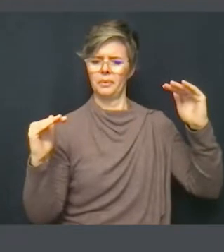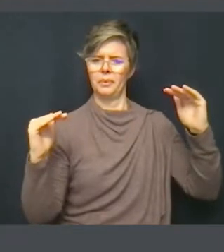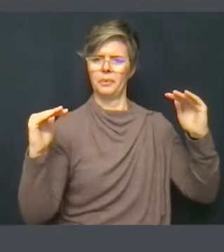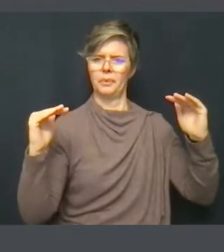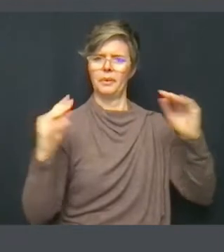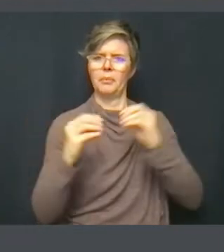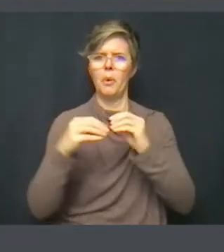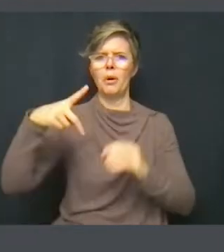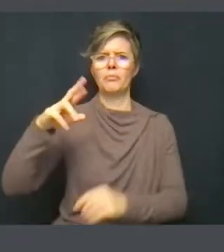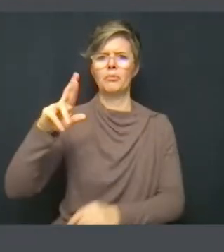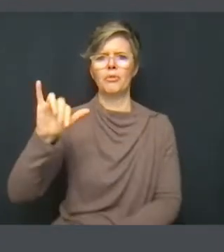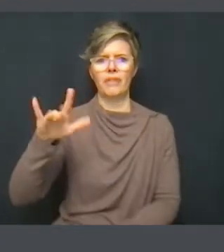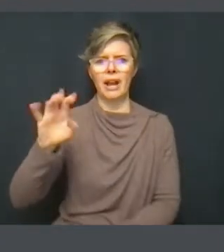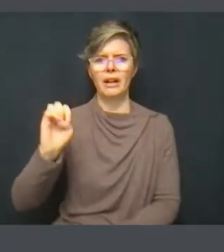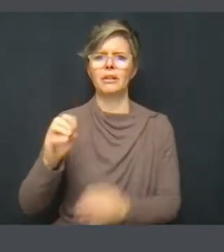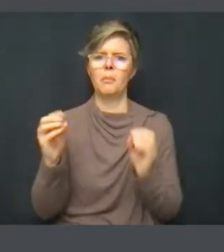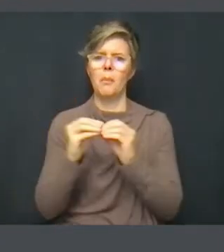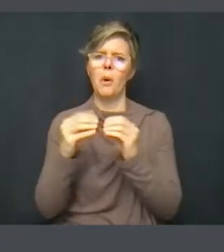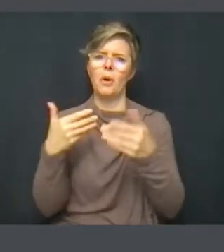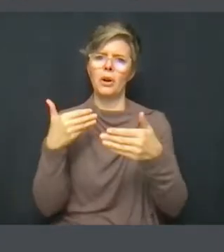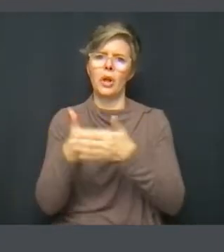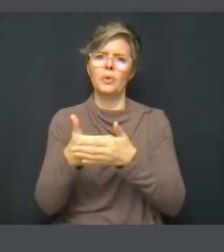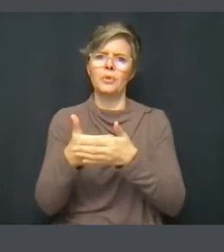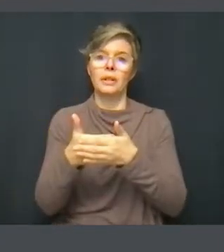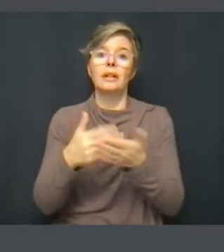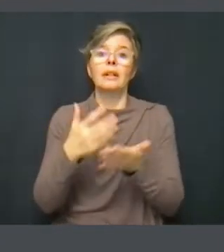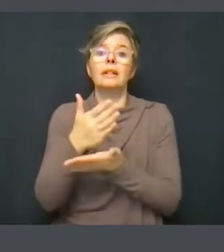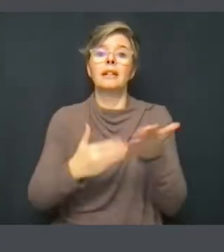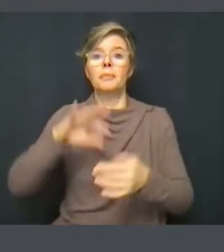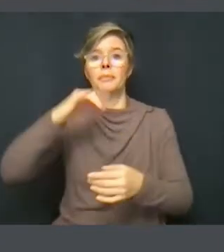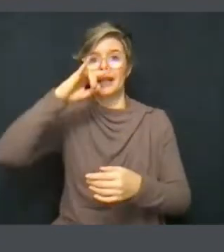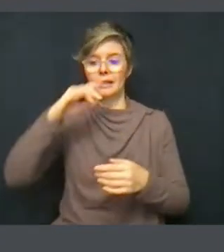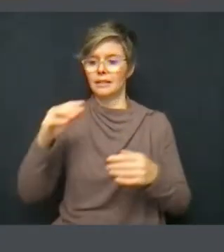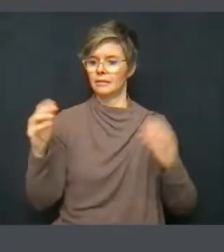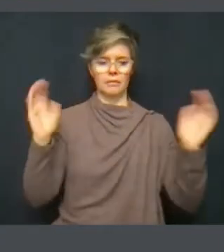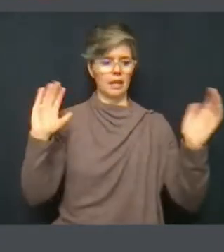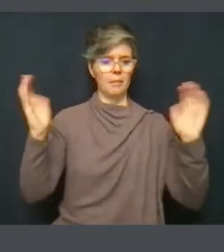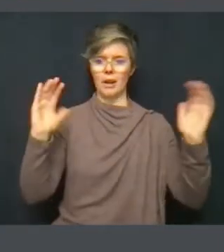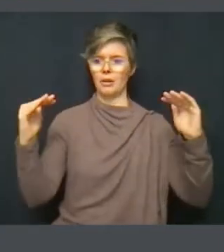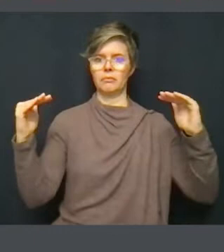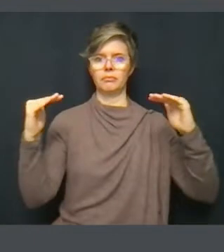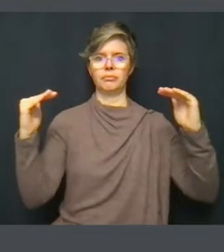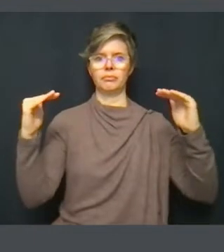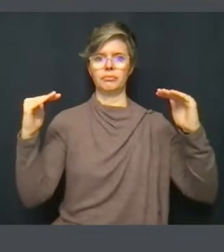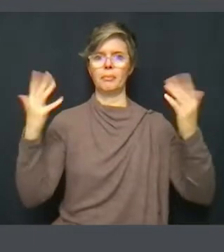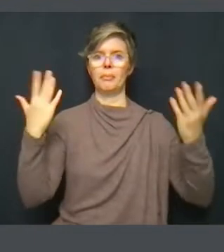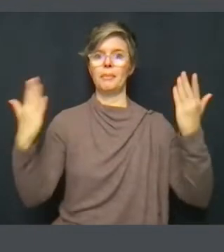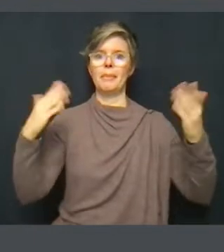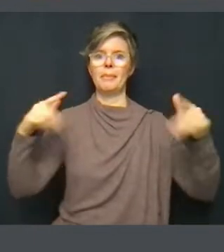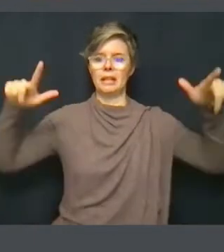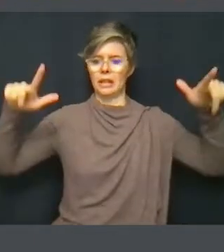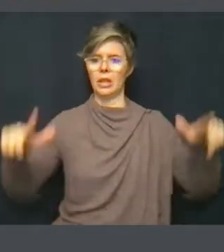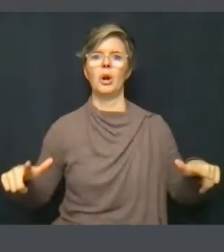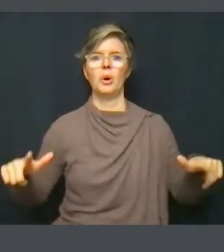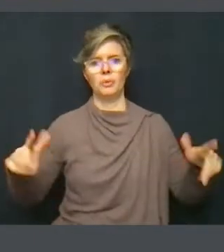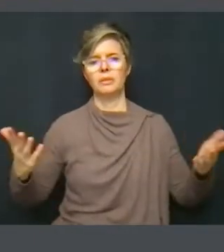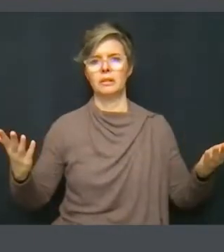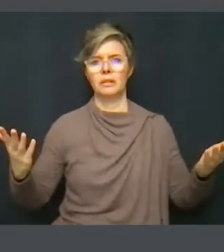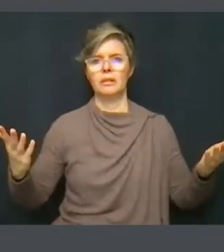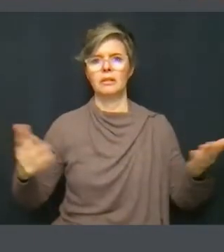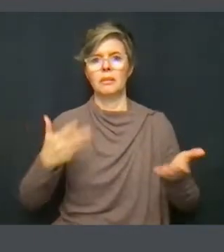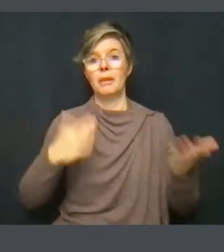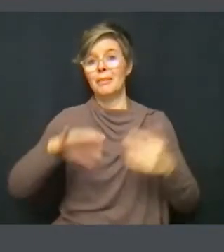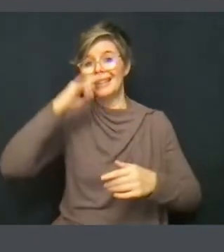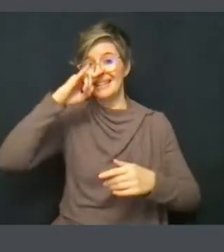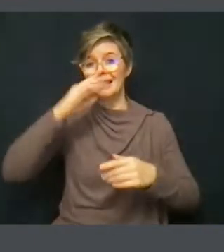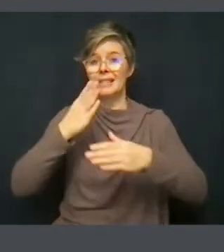who have comparable skills in both languages, but those skills might be really low, and then that's a kid with language impairment. Those kids might be